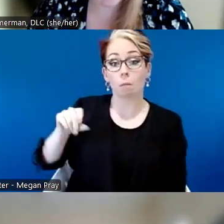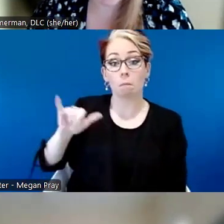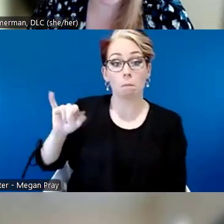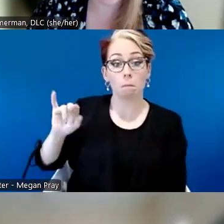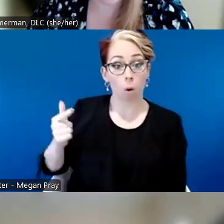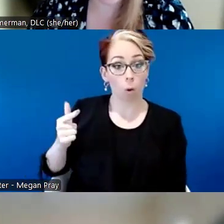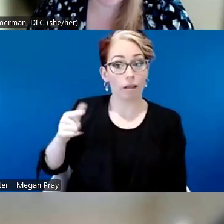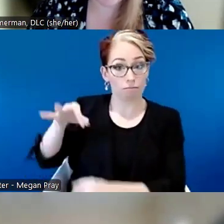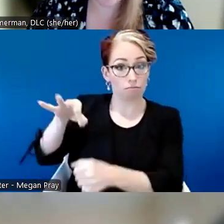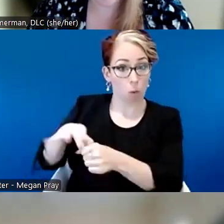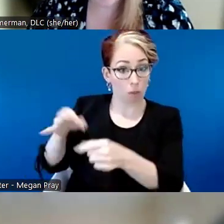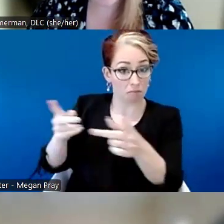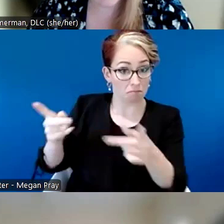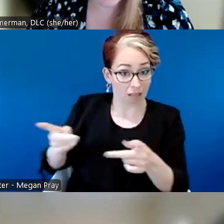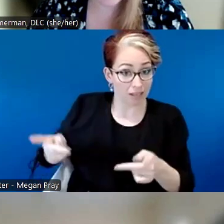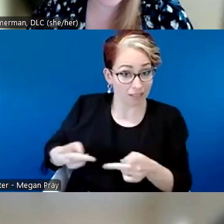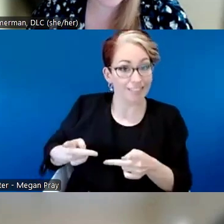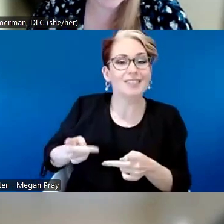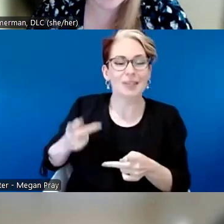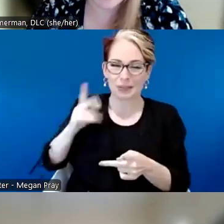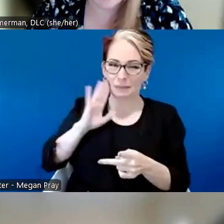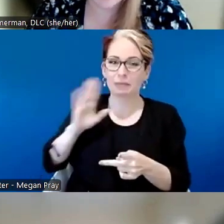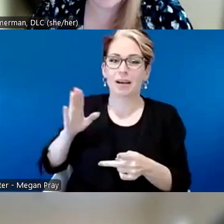you'll learn a lot more about later.